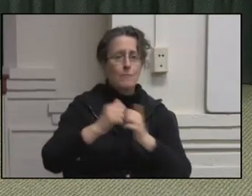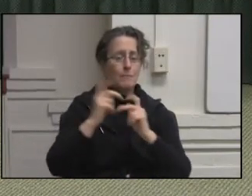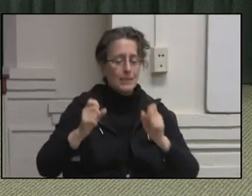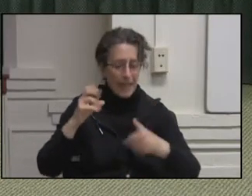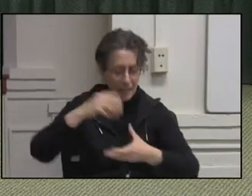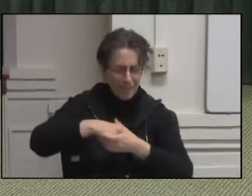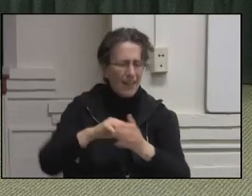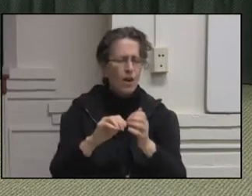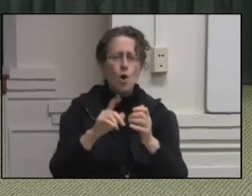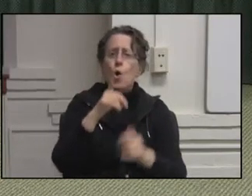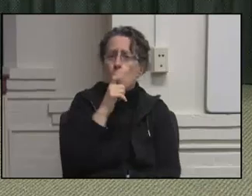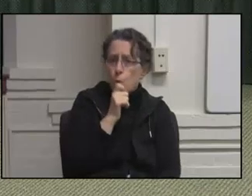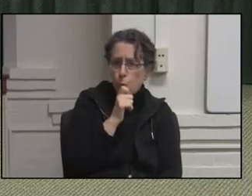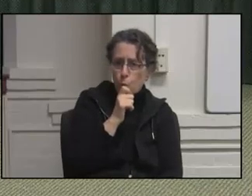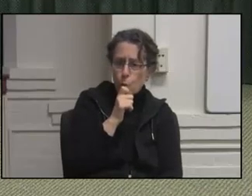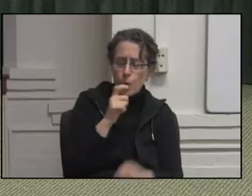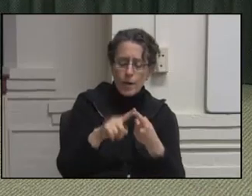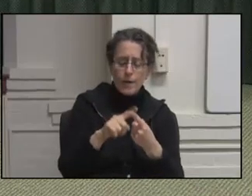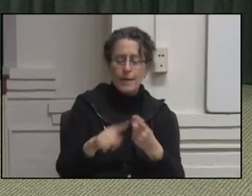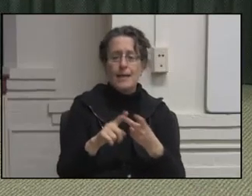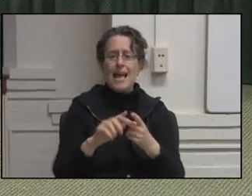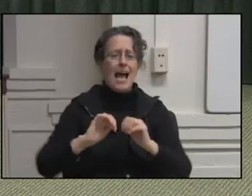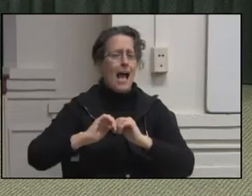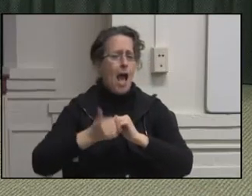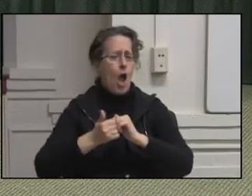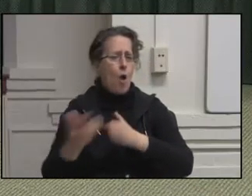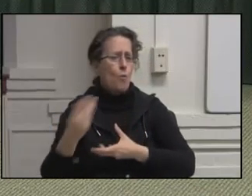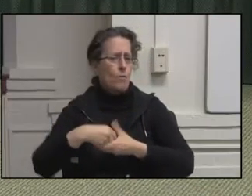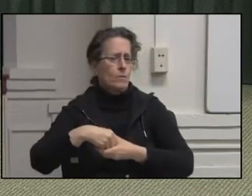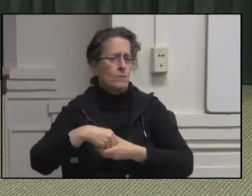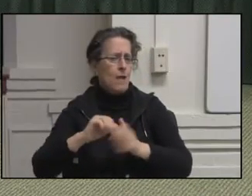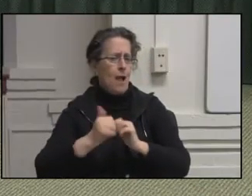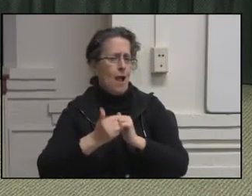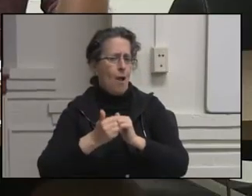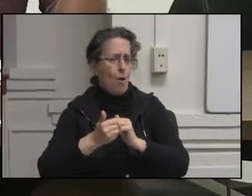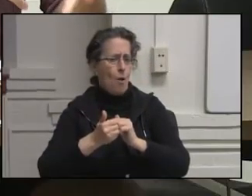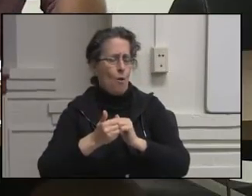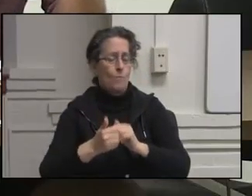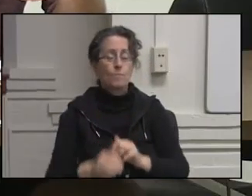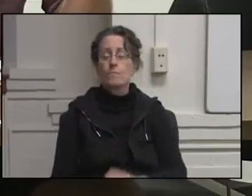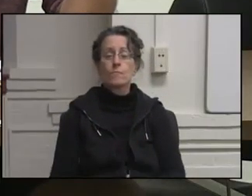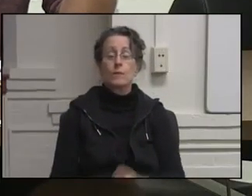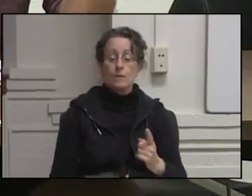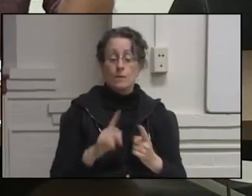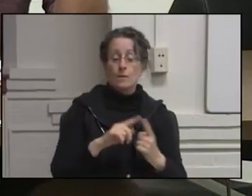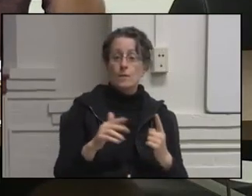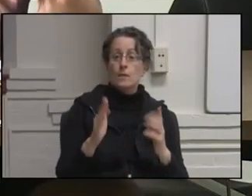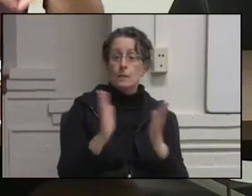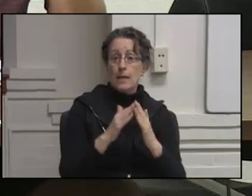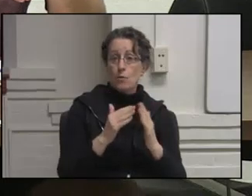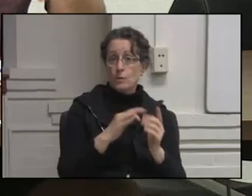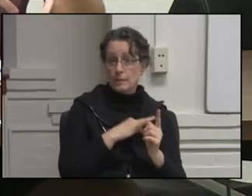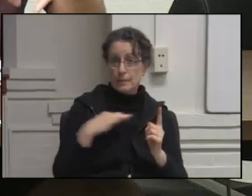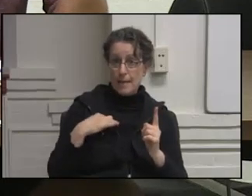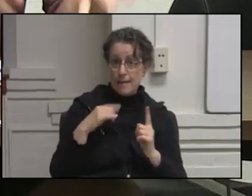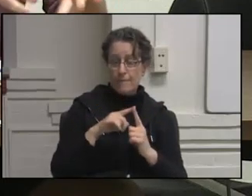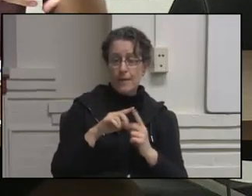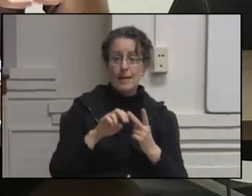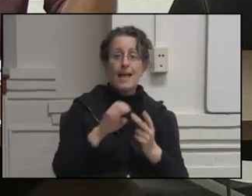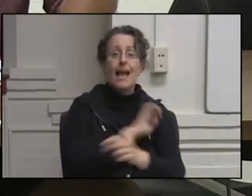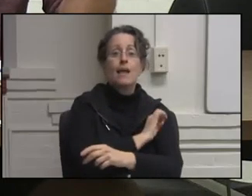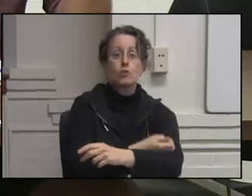how people can get involved. Great. That right now, the only thing, other than town staff, the Energy Committee has